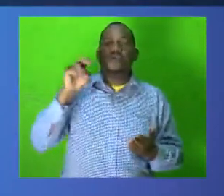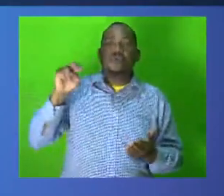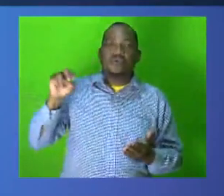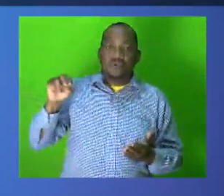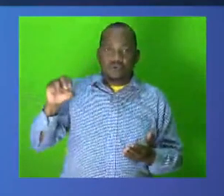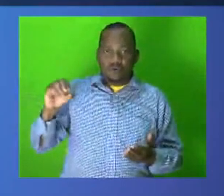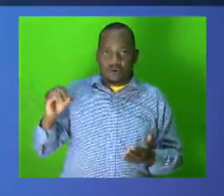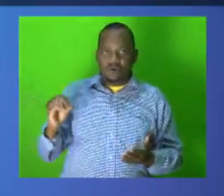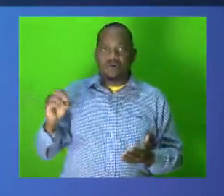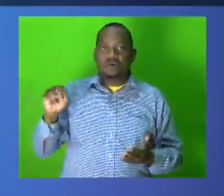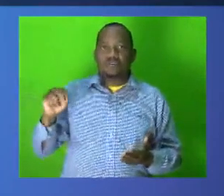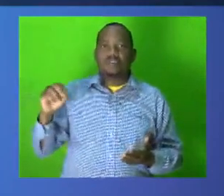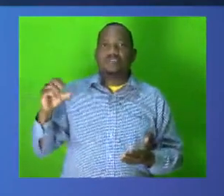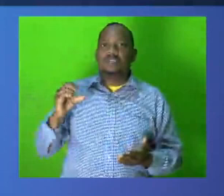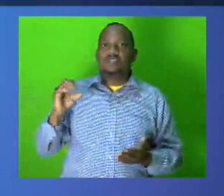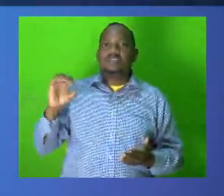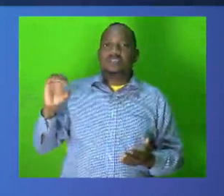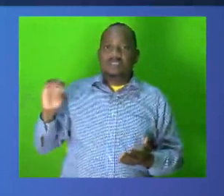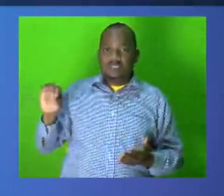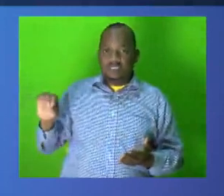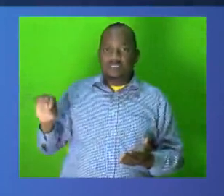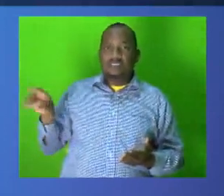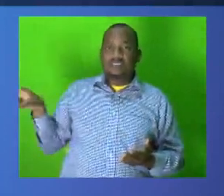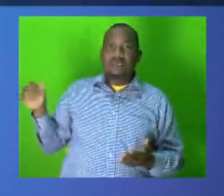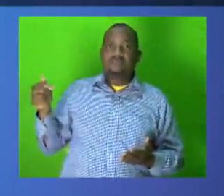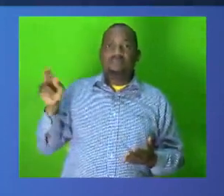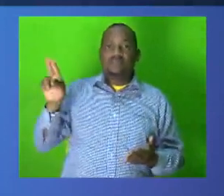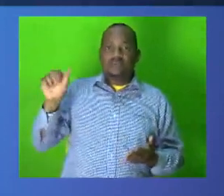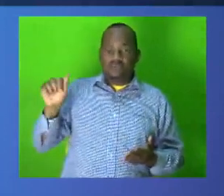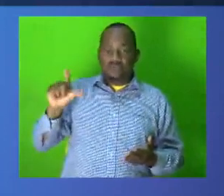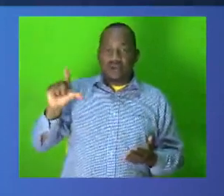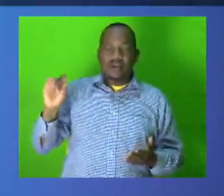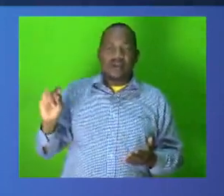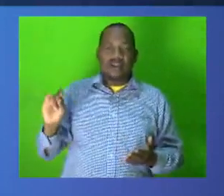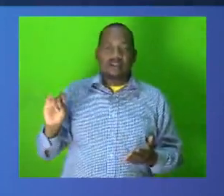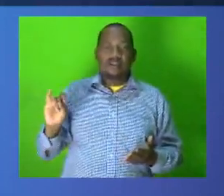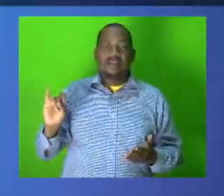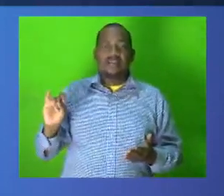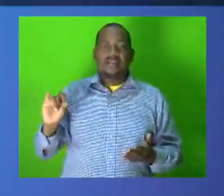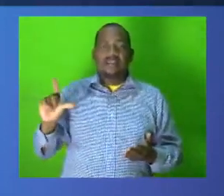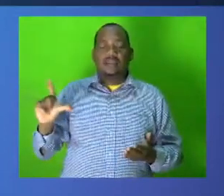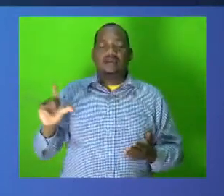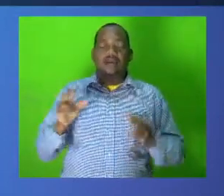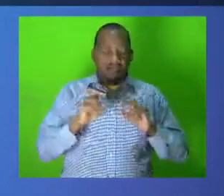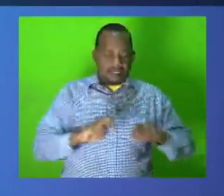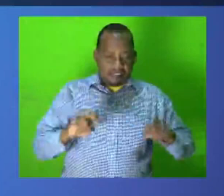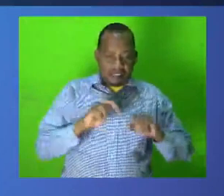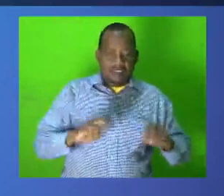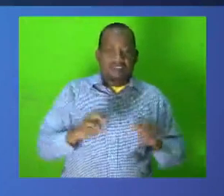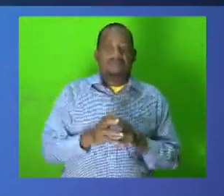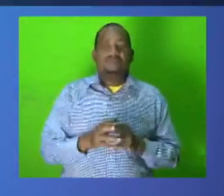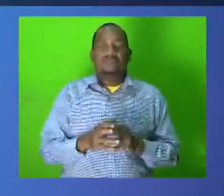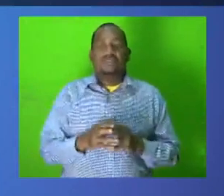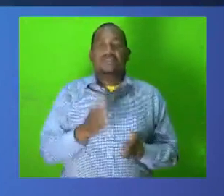research. Is a type of research that is related with abstract